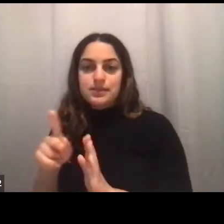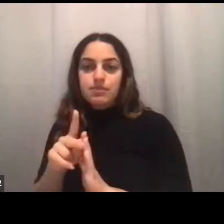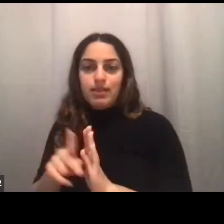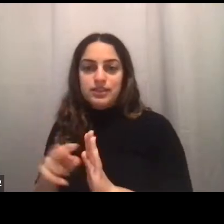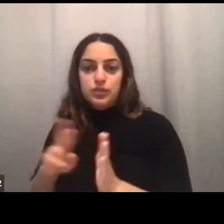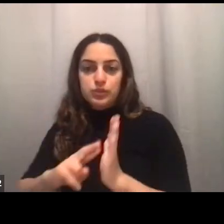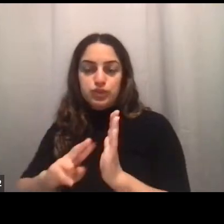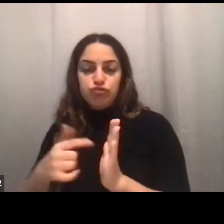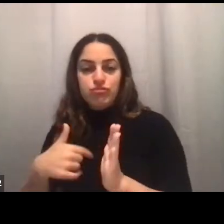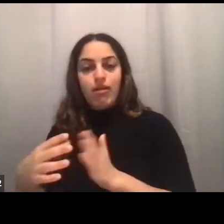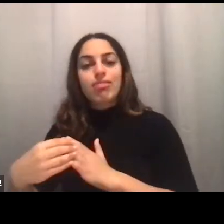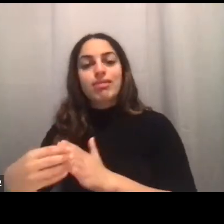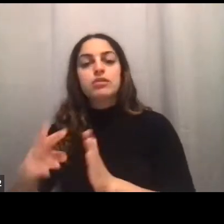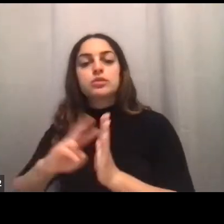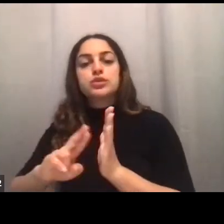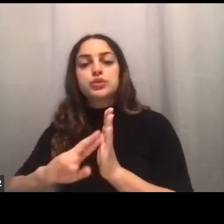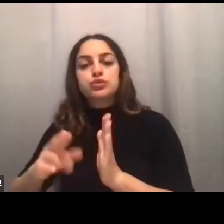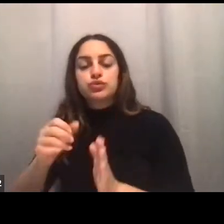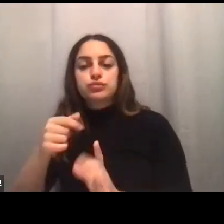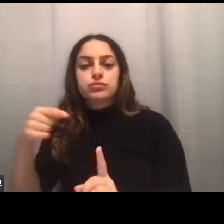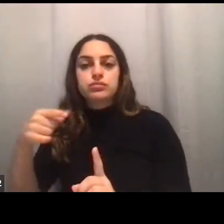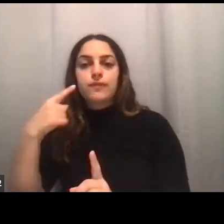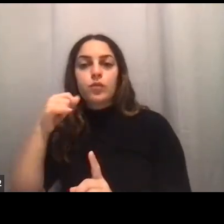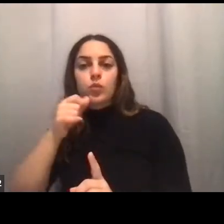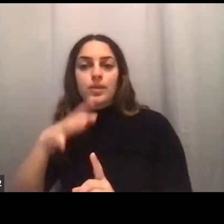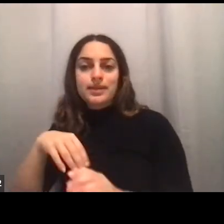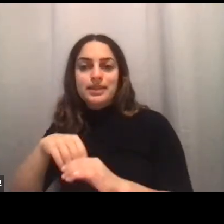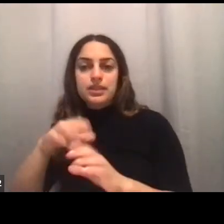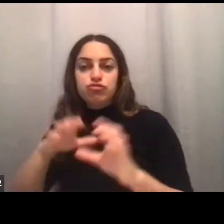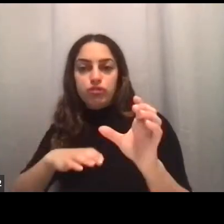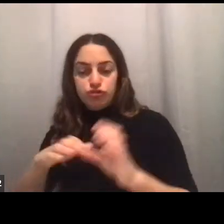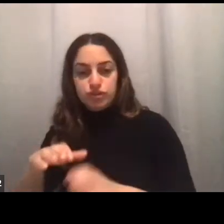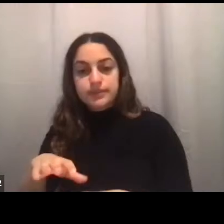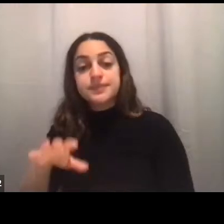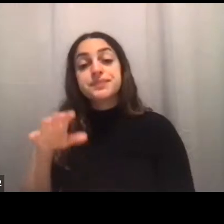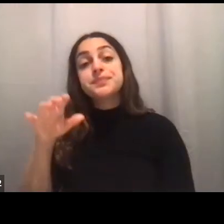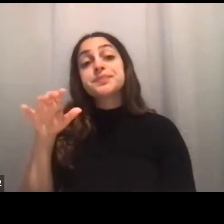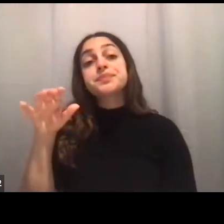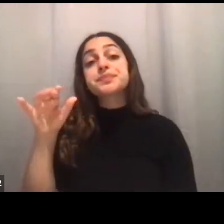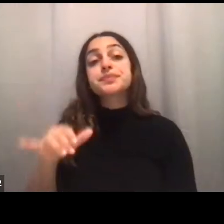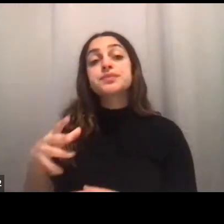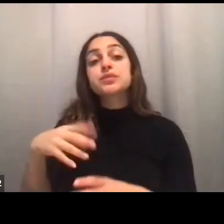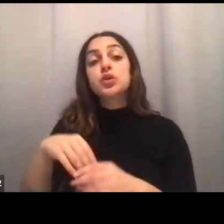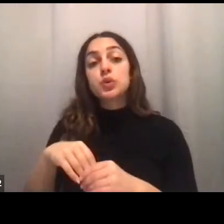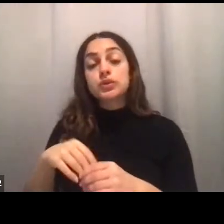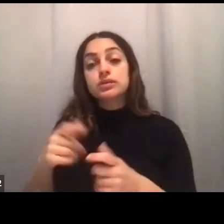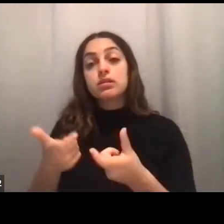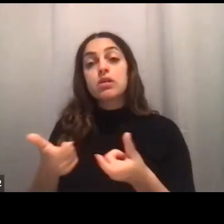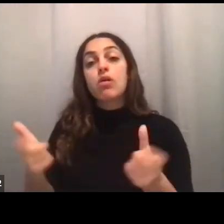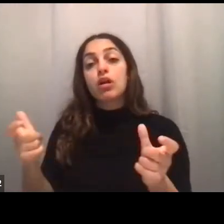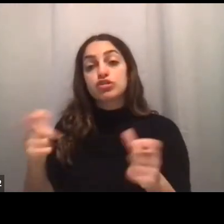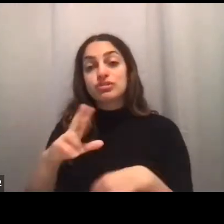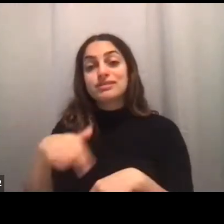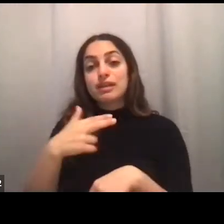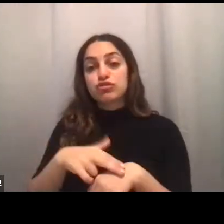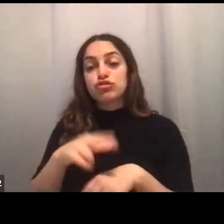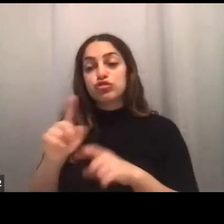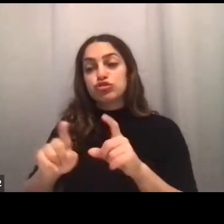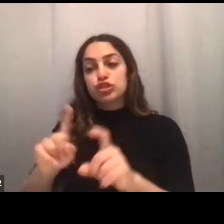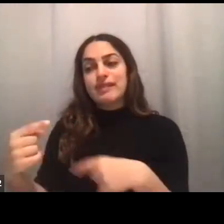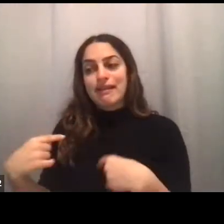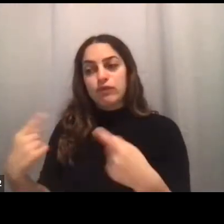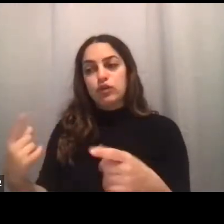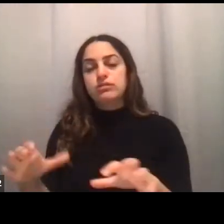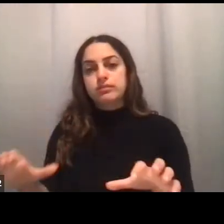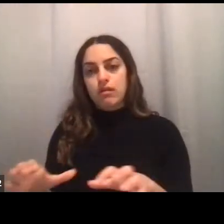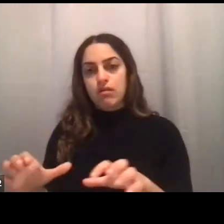research on women in construction and this includes the largest national survey ever conducted